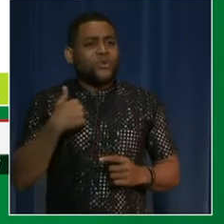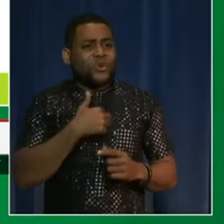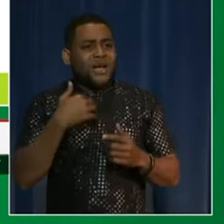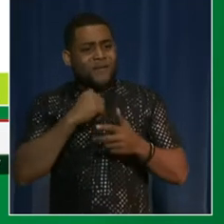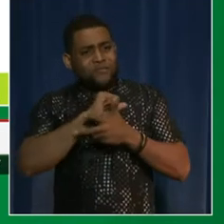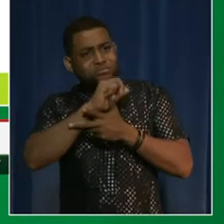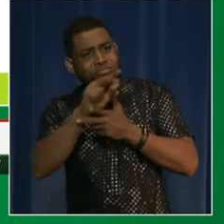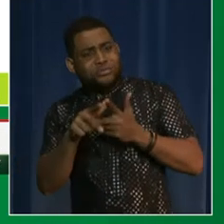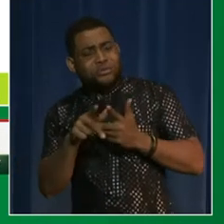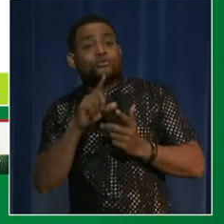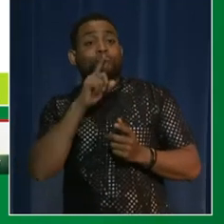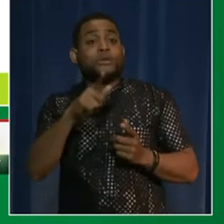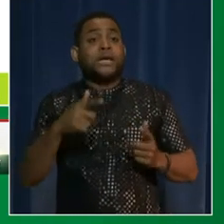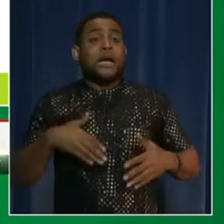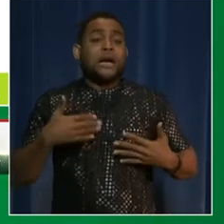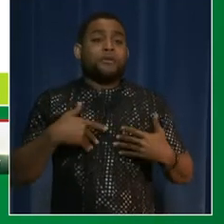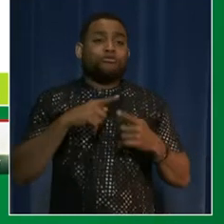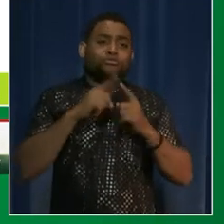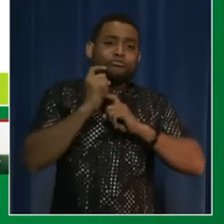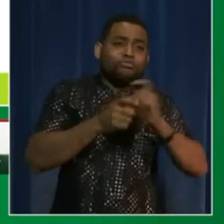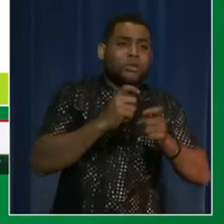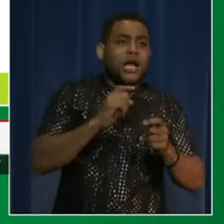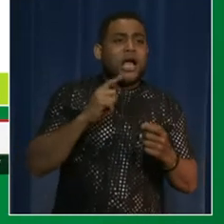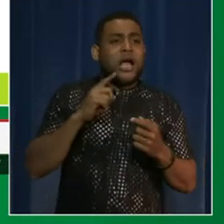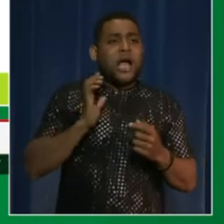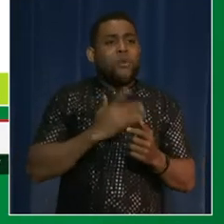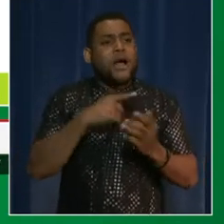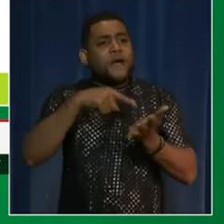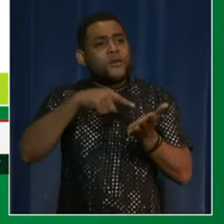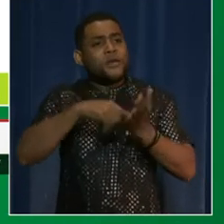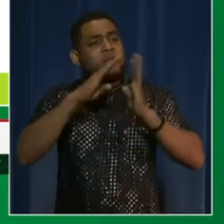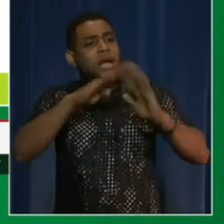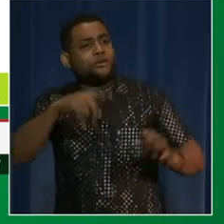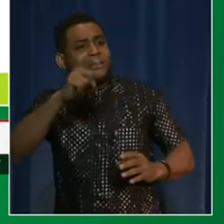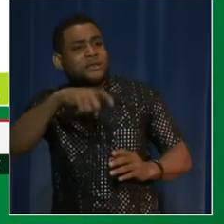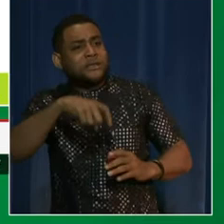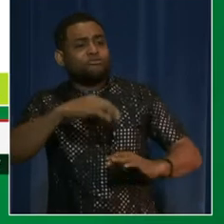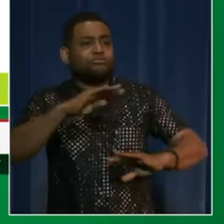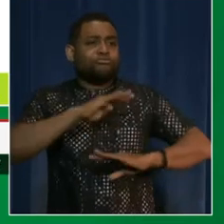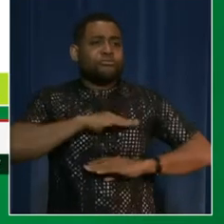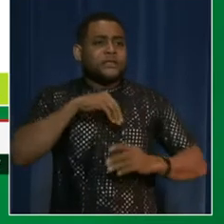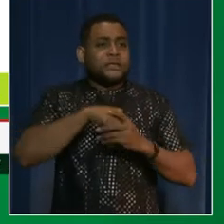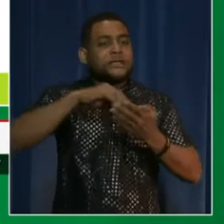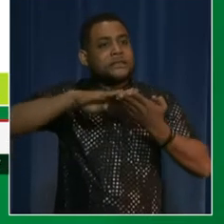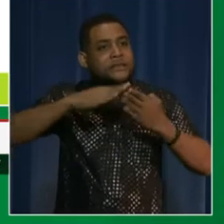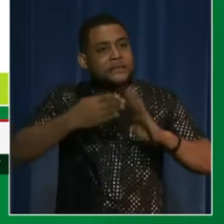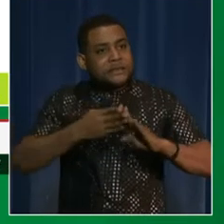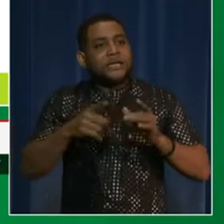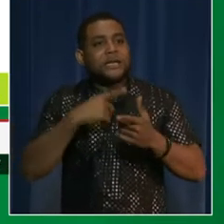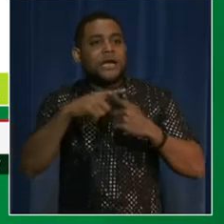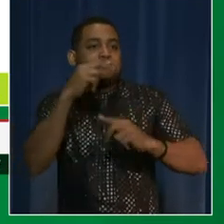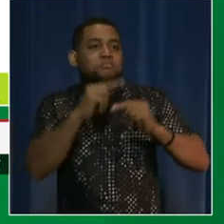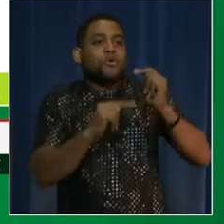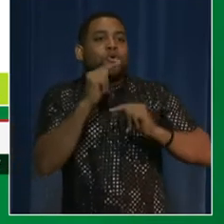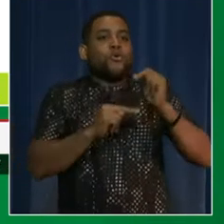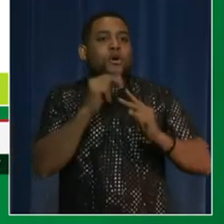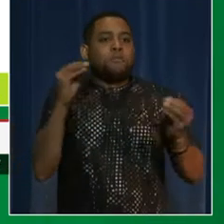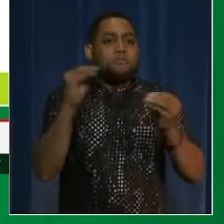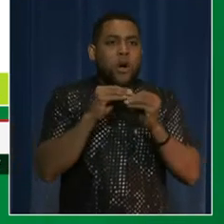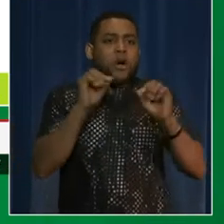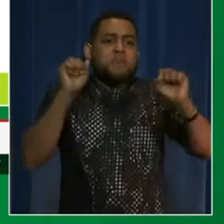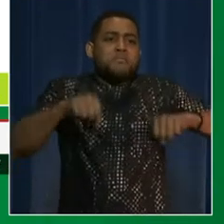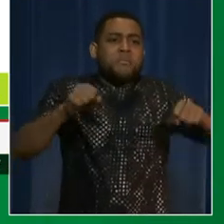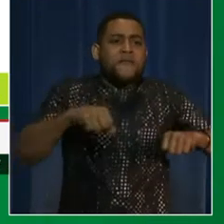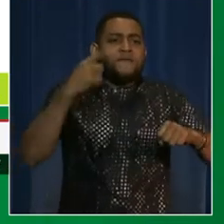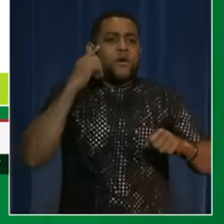will contribute to our affordable housing needs in the city, as well as helping to build capacity among our development partners. Every unit we build helps